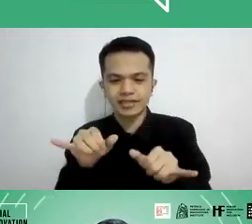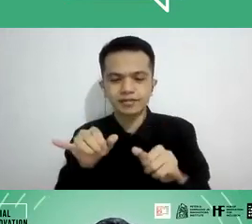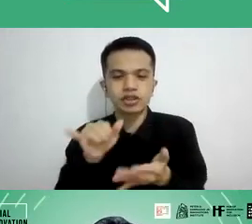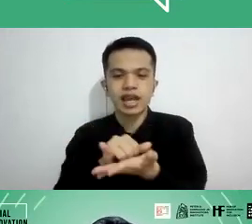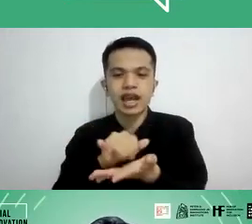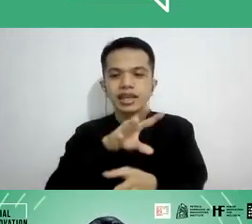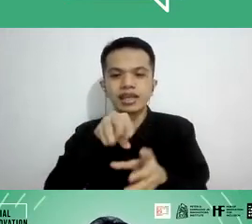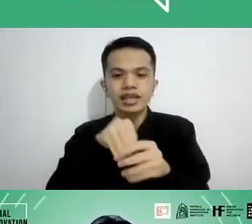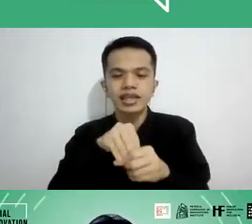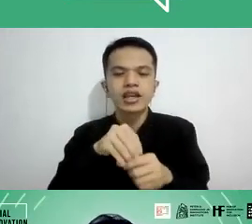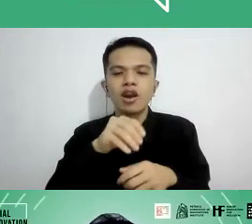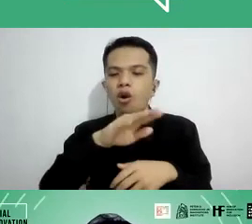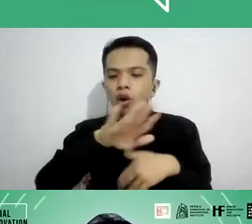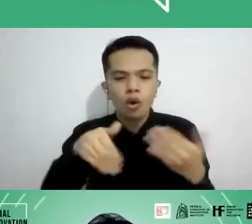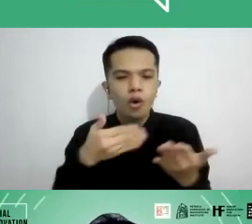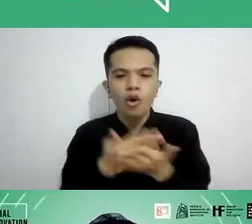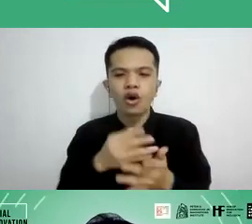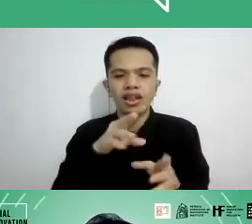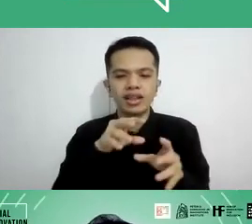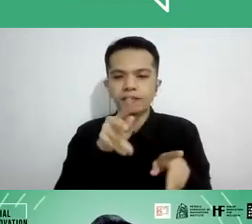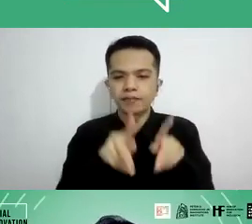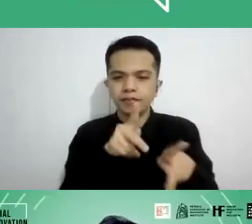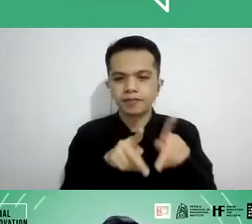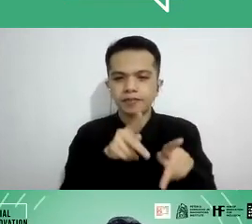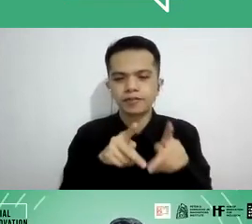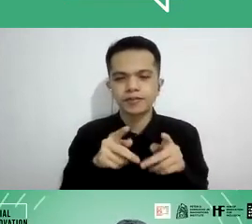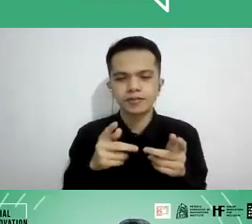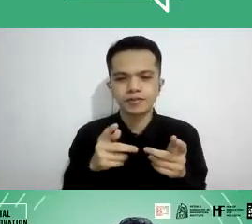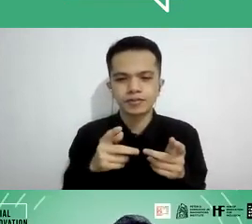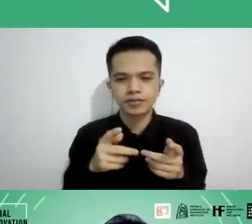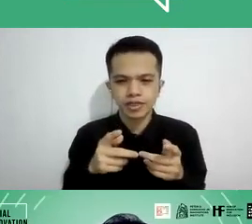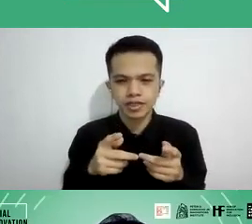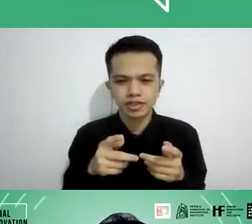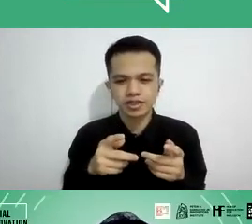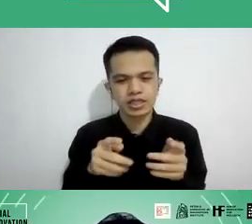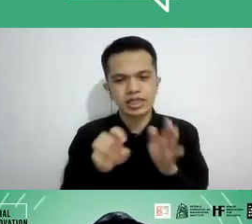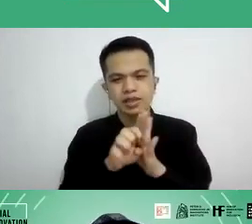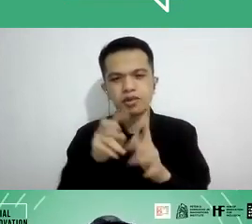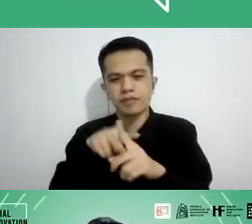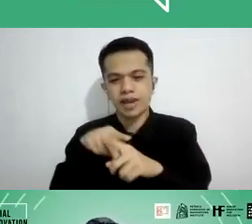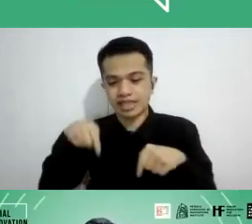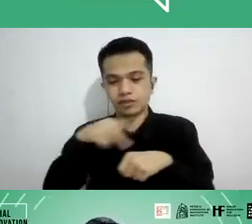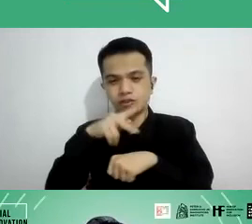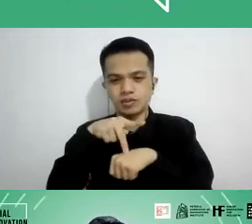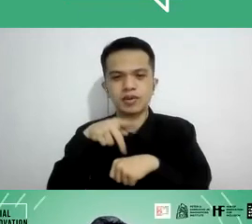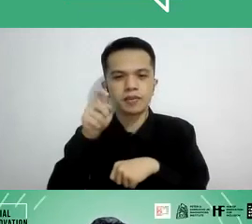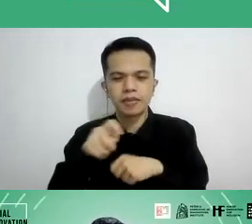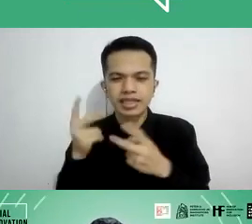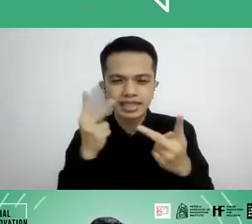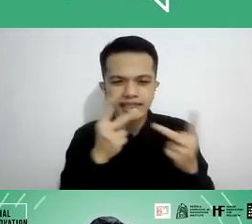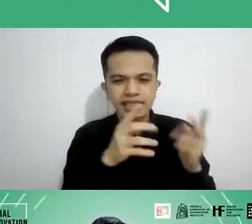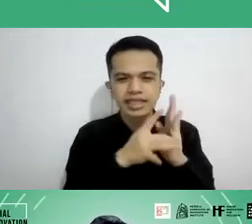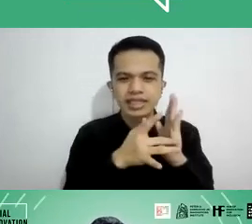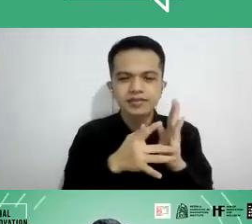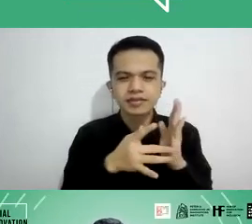includes everyone in the masses, which means for if it were to be applied, for example, to the Philippines, you have to look at technology